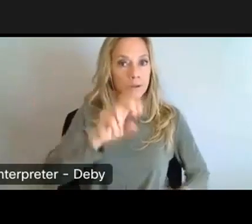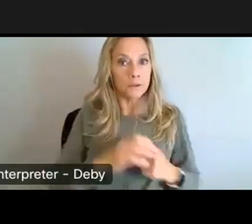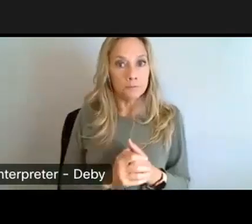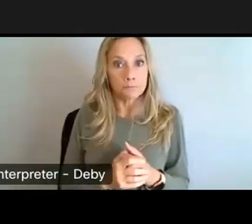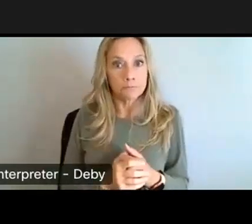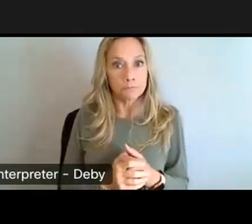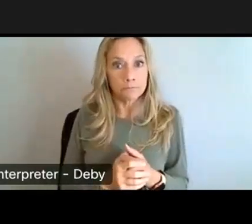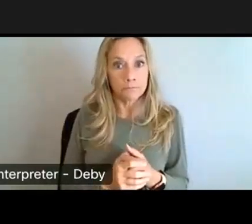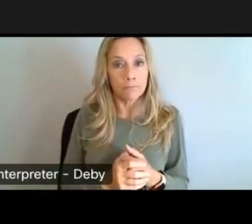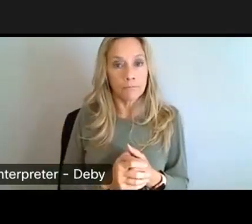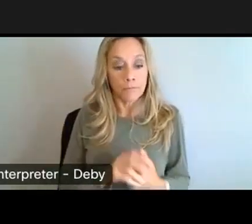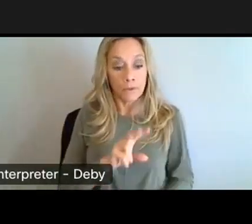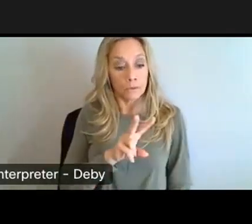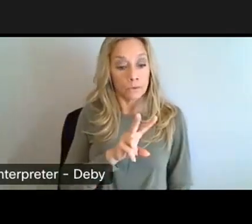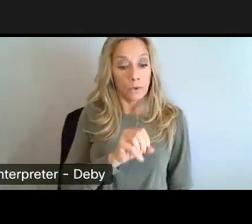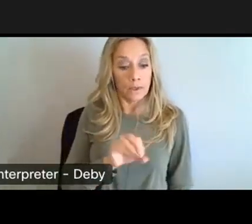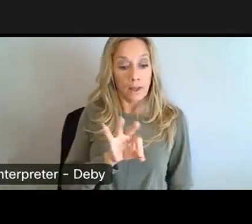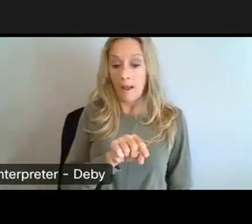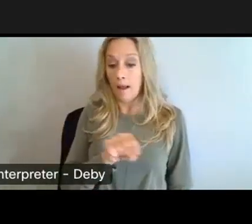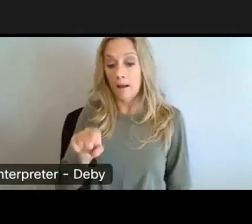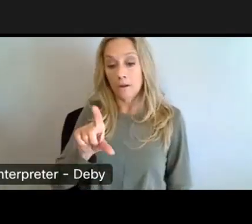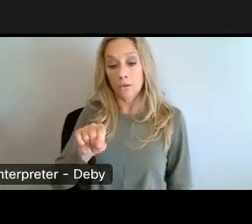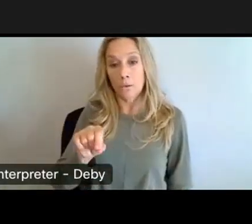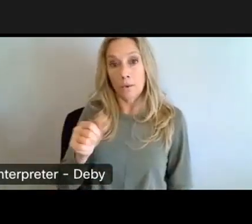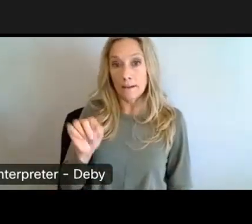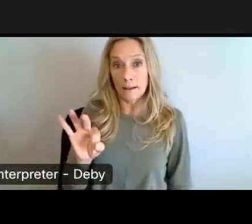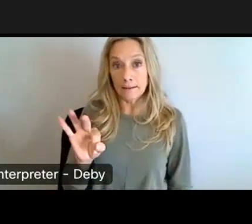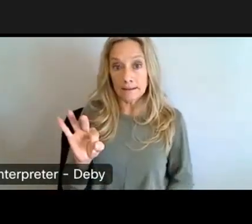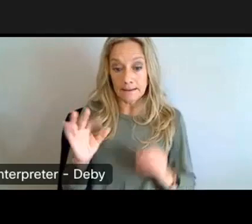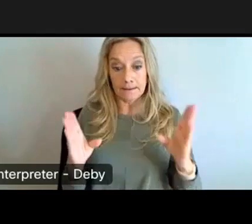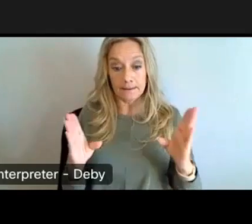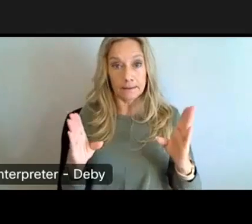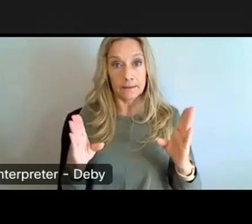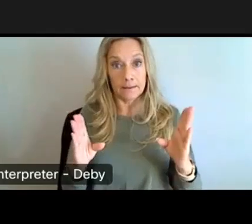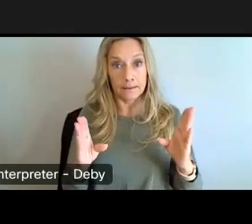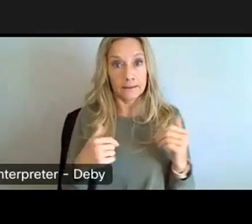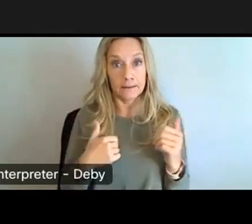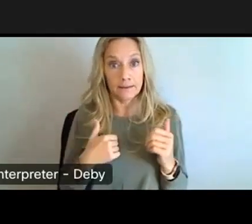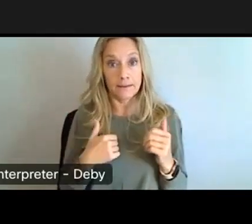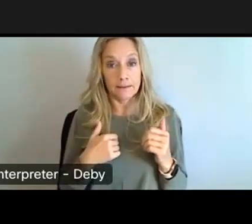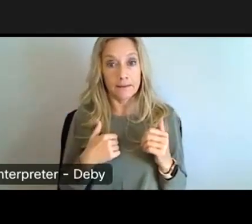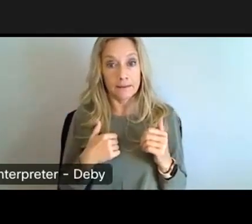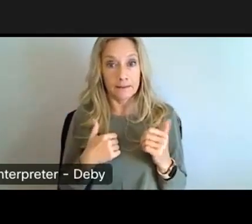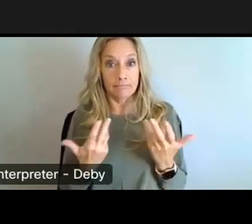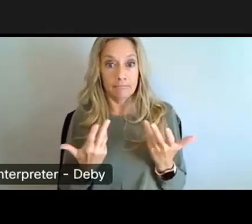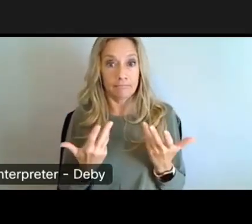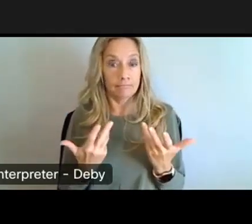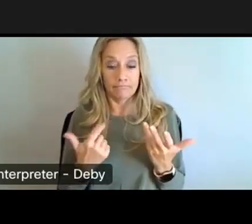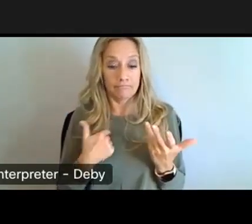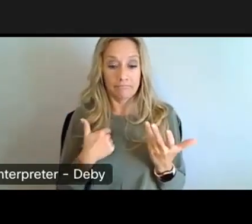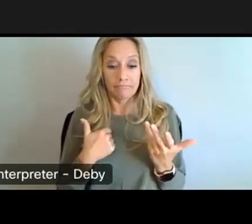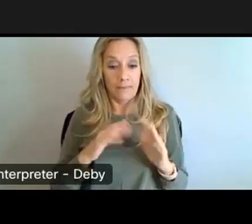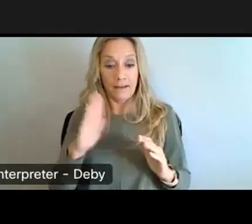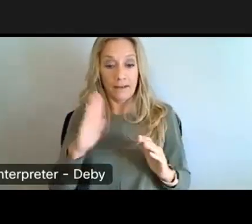basically 2009 to 2019, I didn't have a single year where I had over 100 days at home in a single